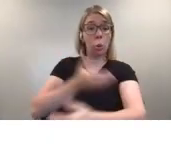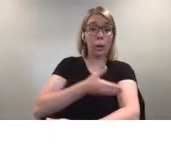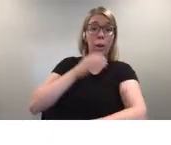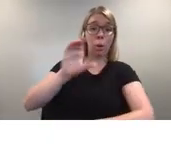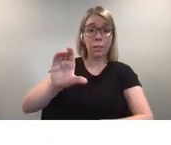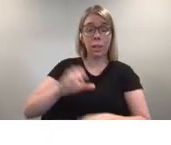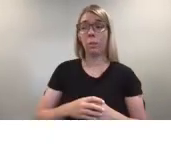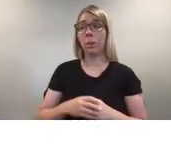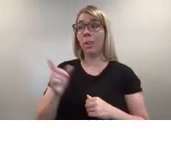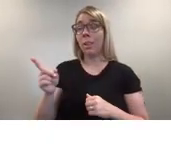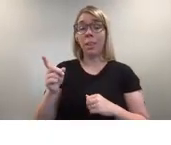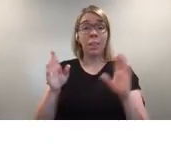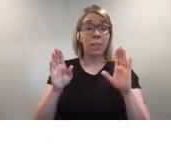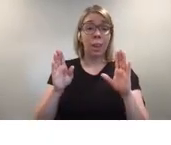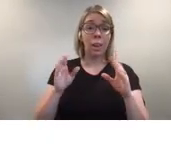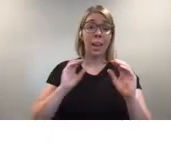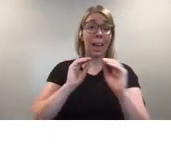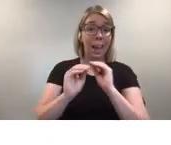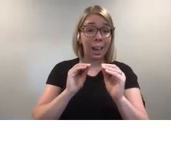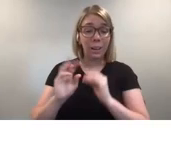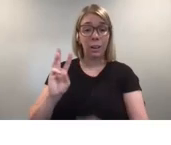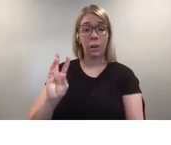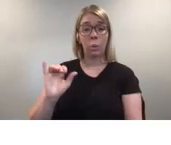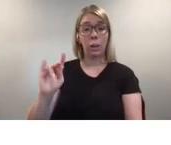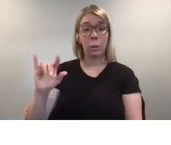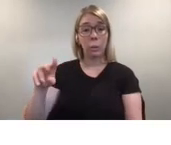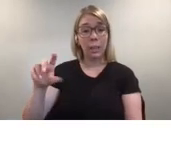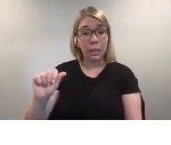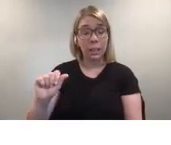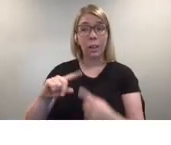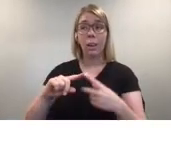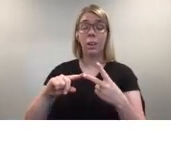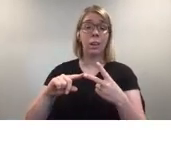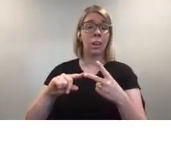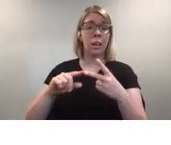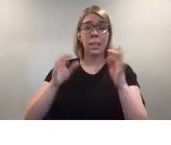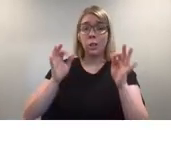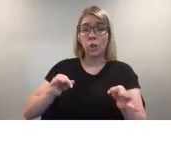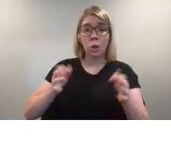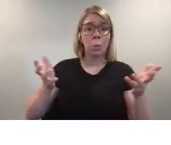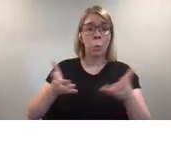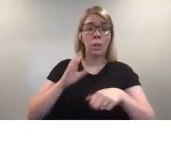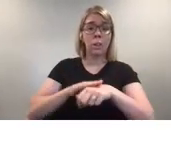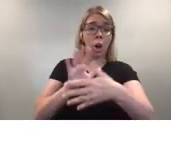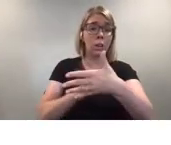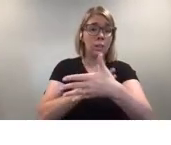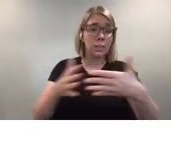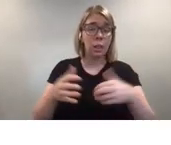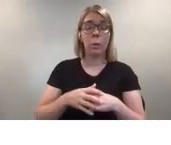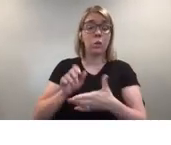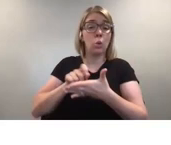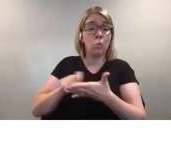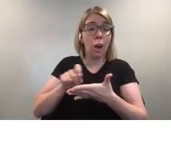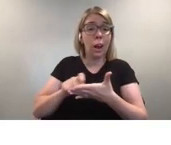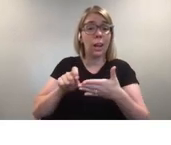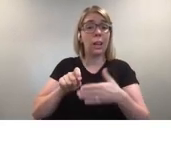to make it more inclusive and truthful. They are determining what their syllabus will look like. They are writing questions for their exams, and they're actually